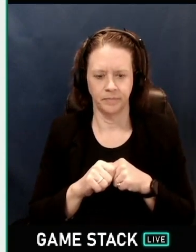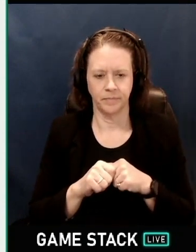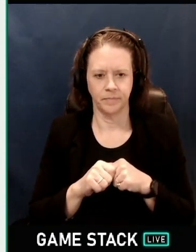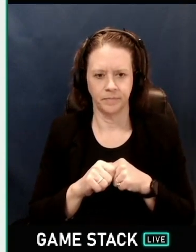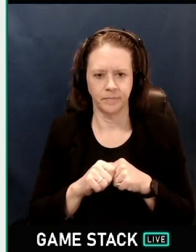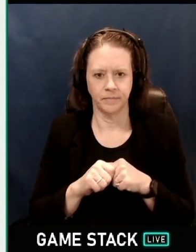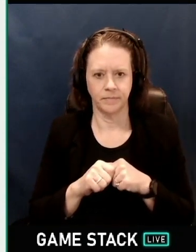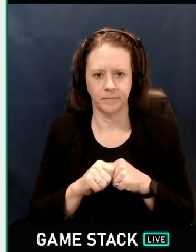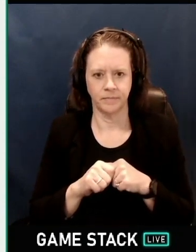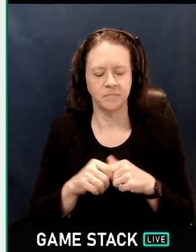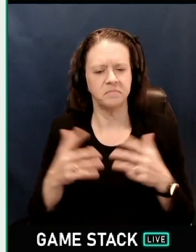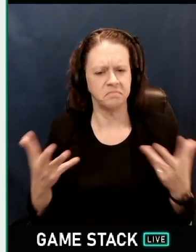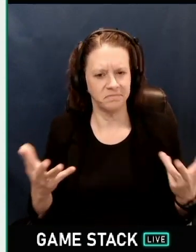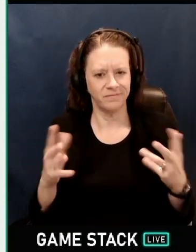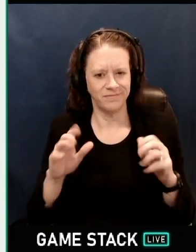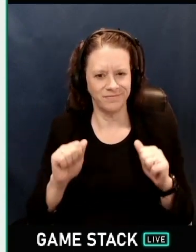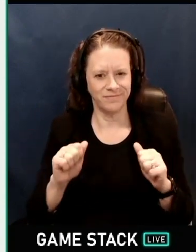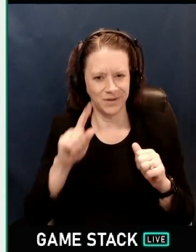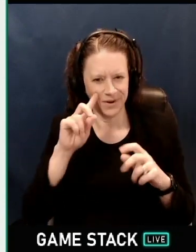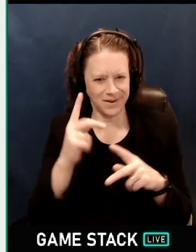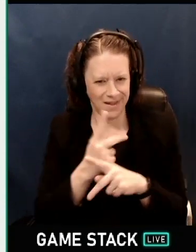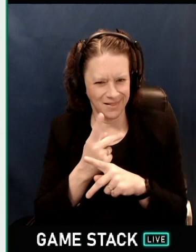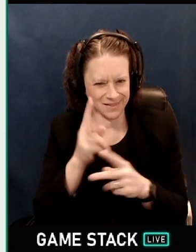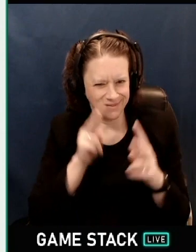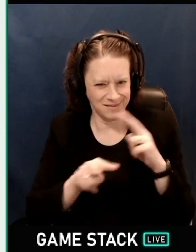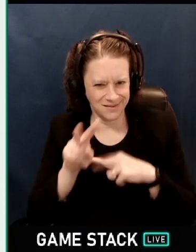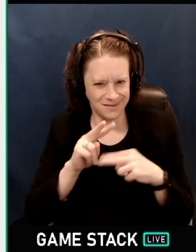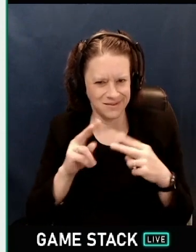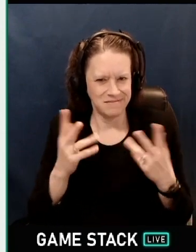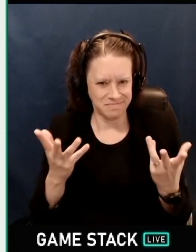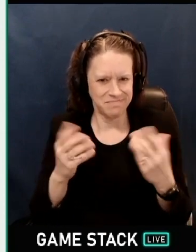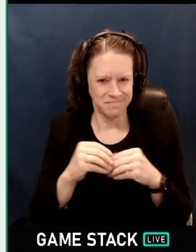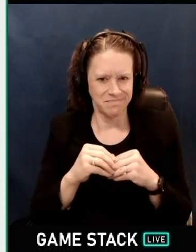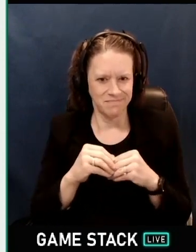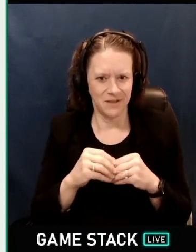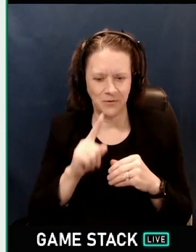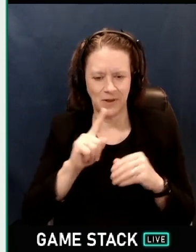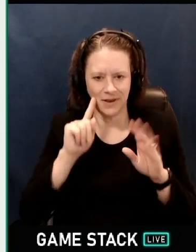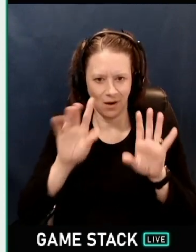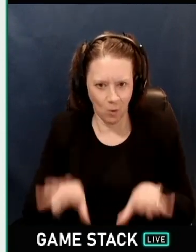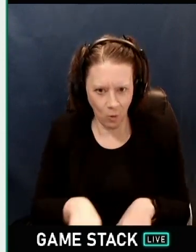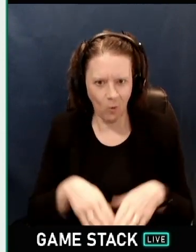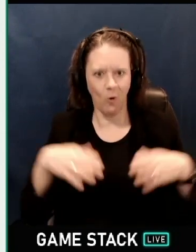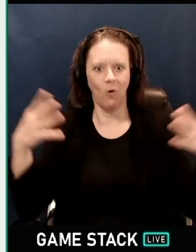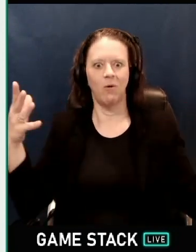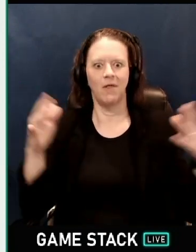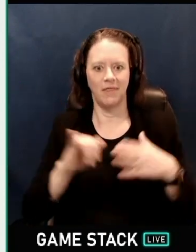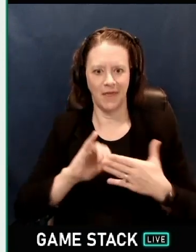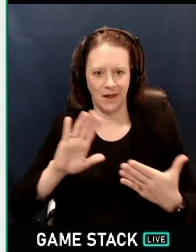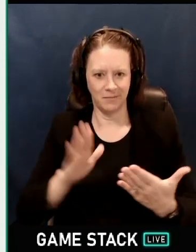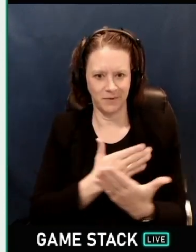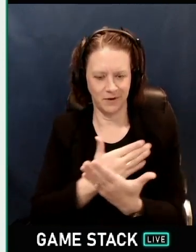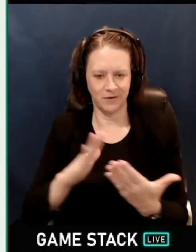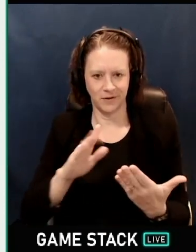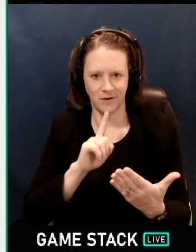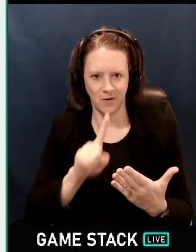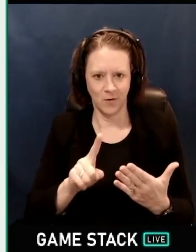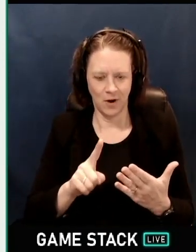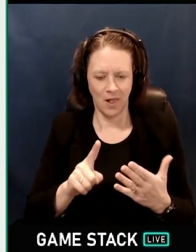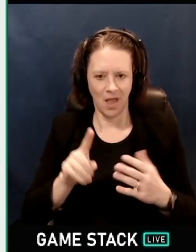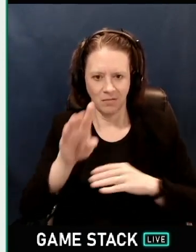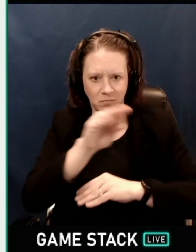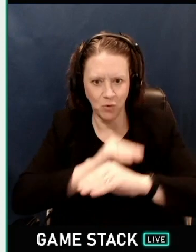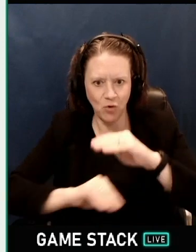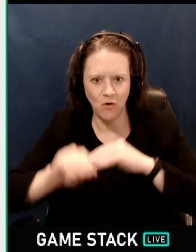So you can tell you can really open up the music and move parts of it through space like